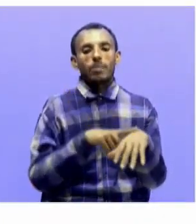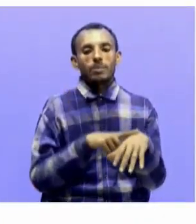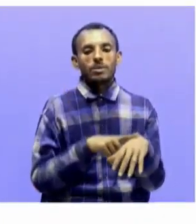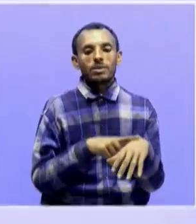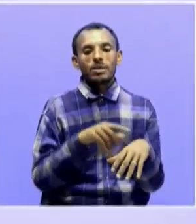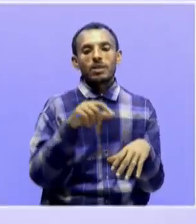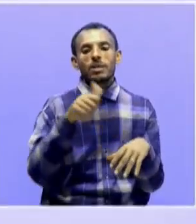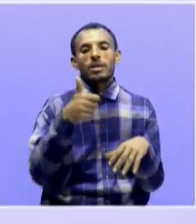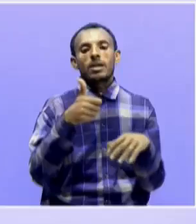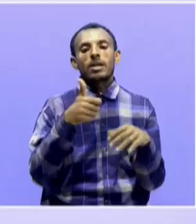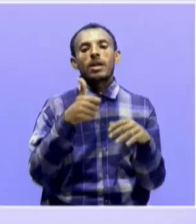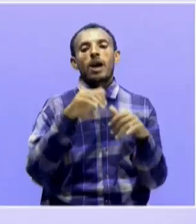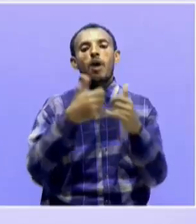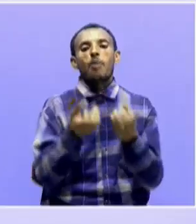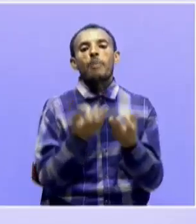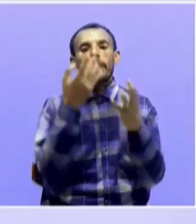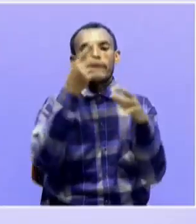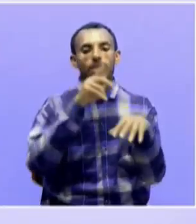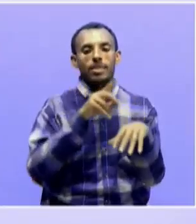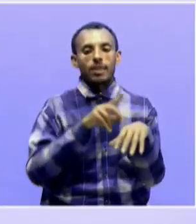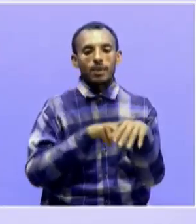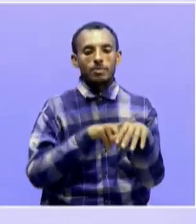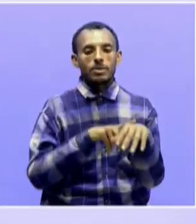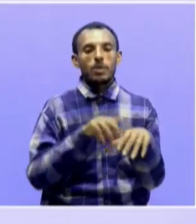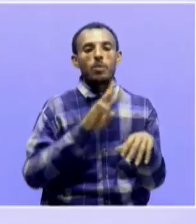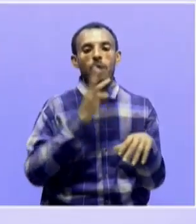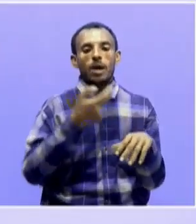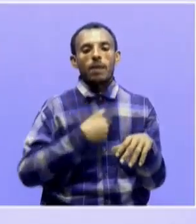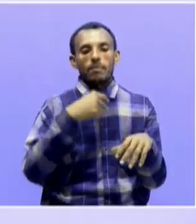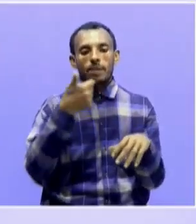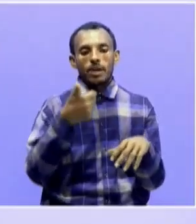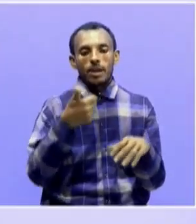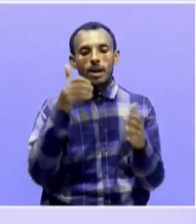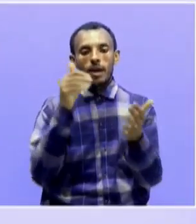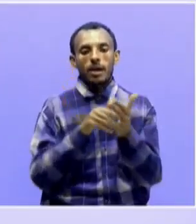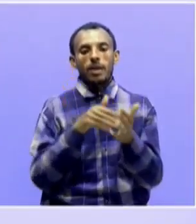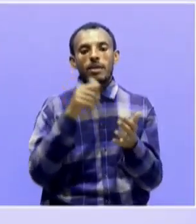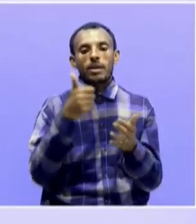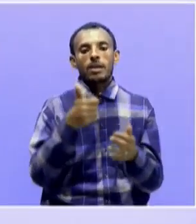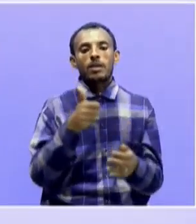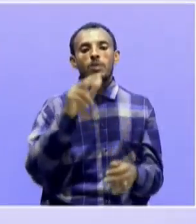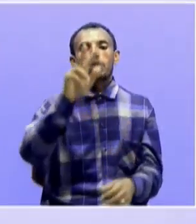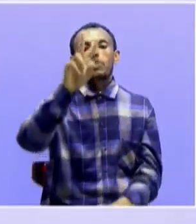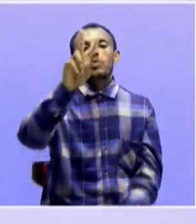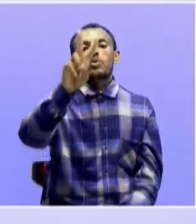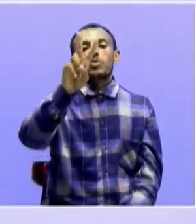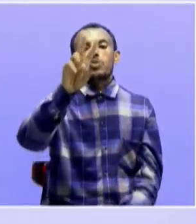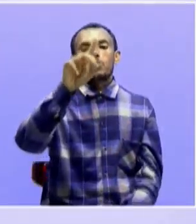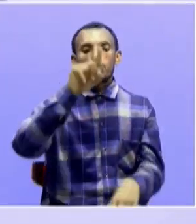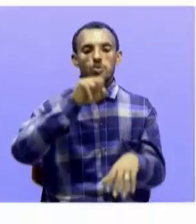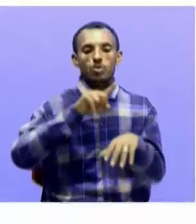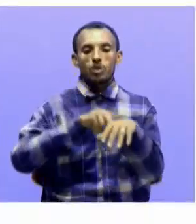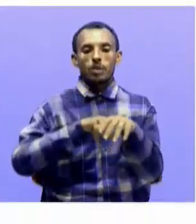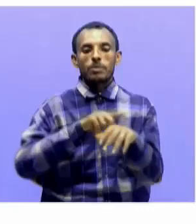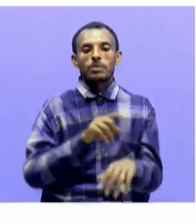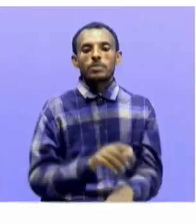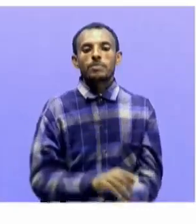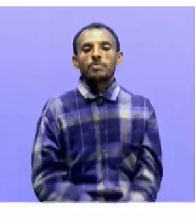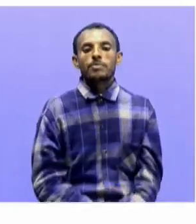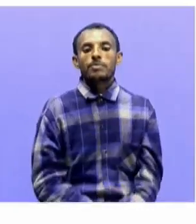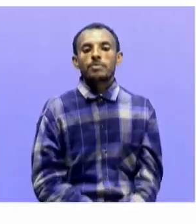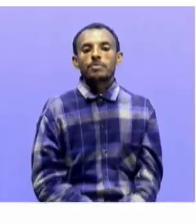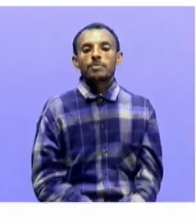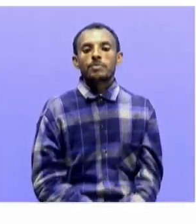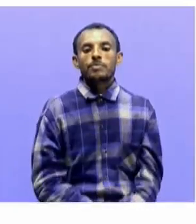how many times? Here we have 10, again we have 10 2 times. 10 appears 2 times.